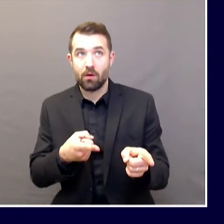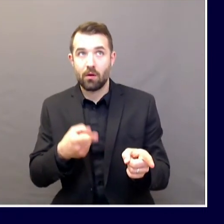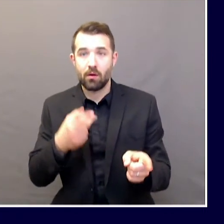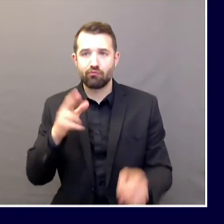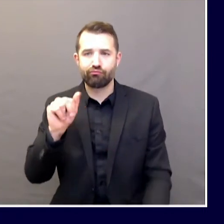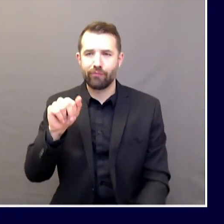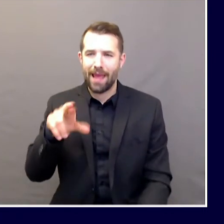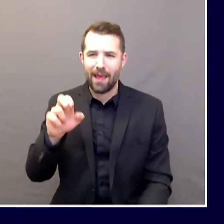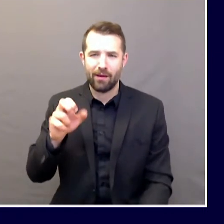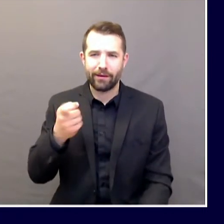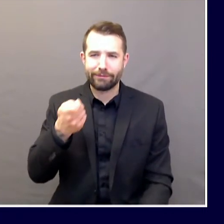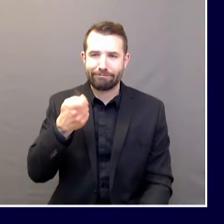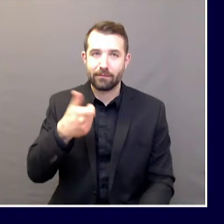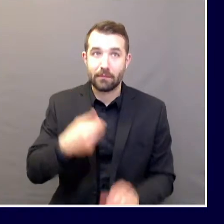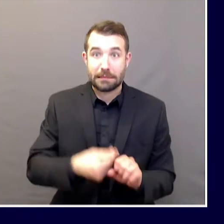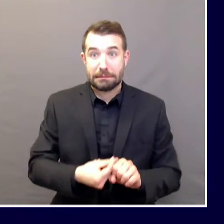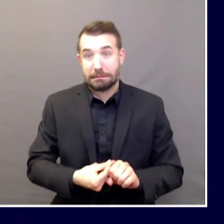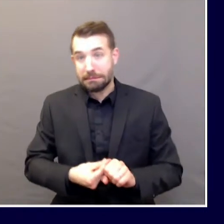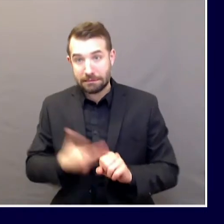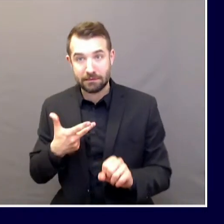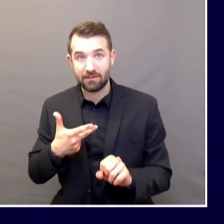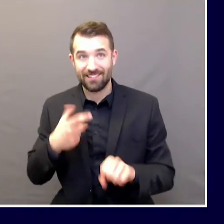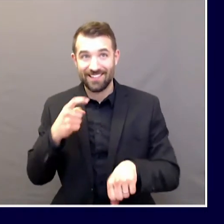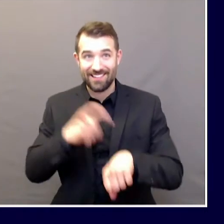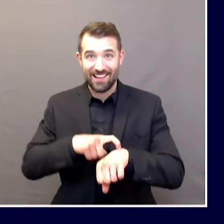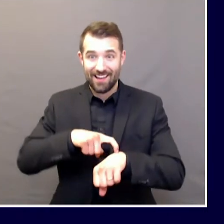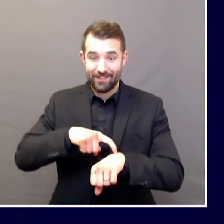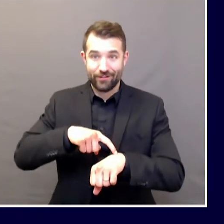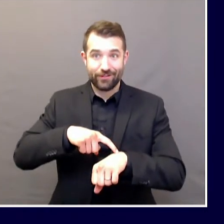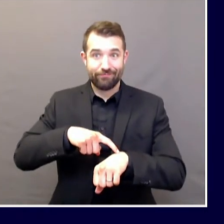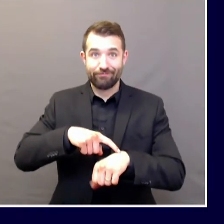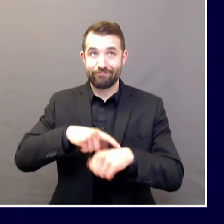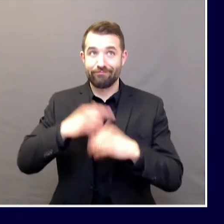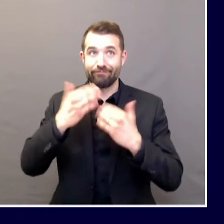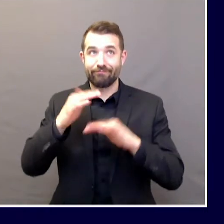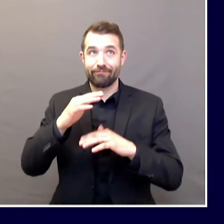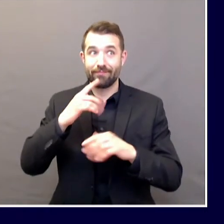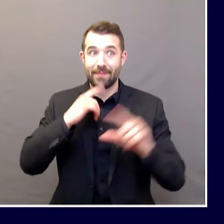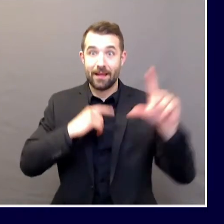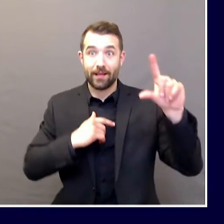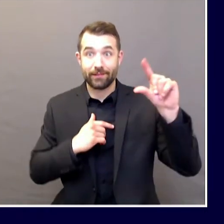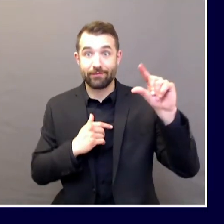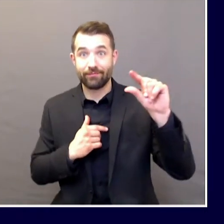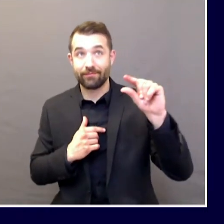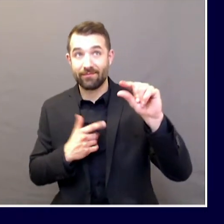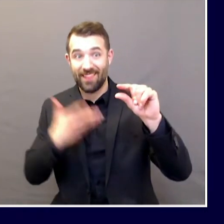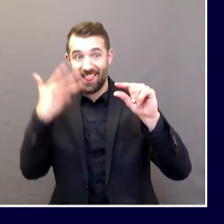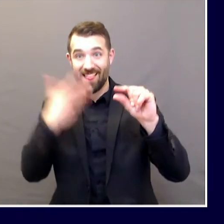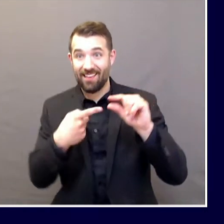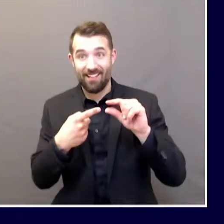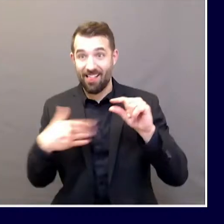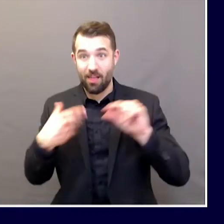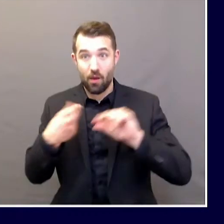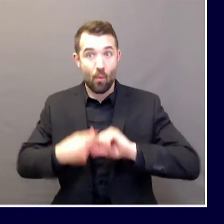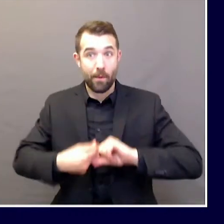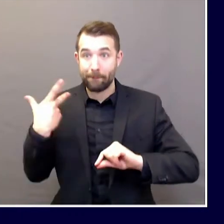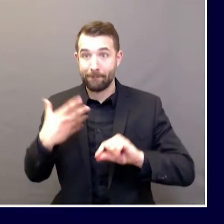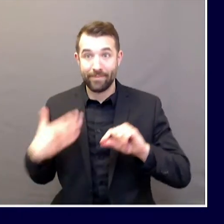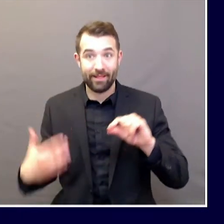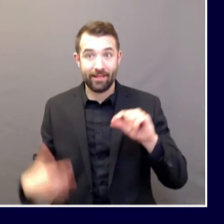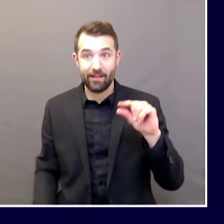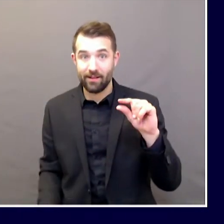the clock starts ticking, and not every single dose in that vial gets used. It occurs